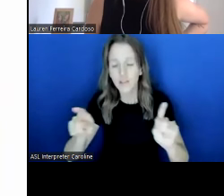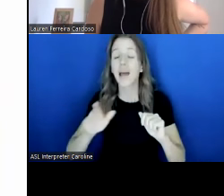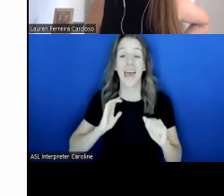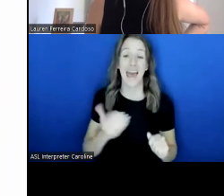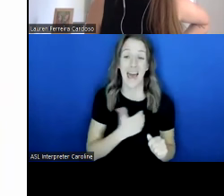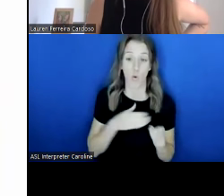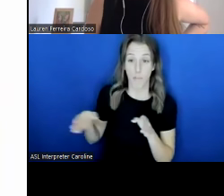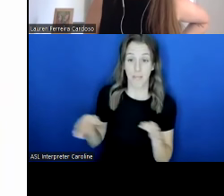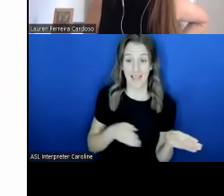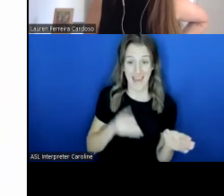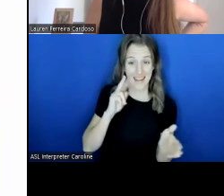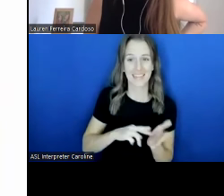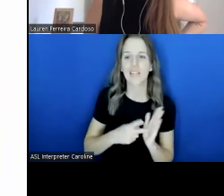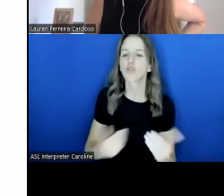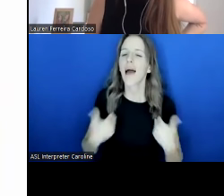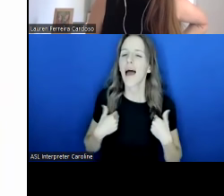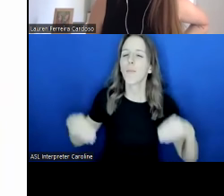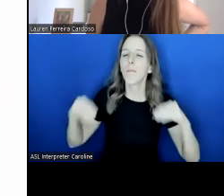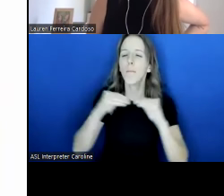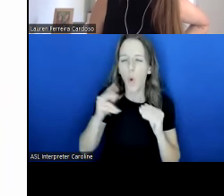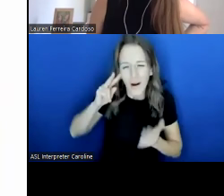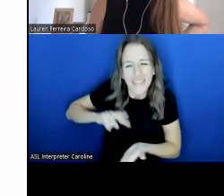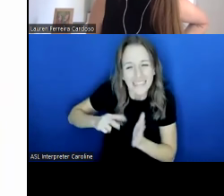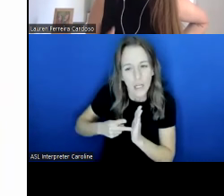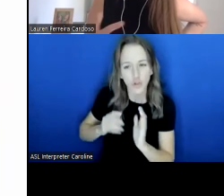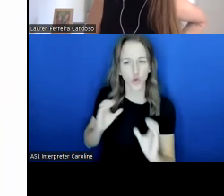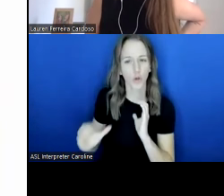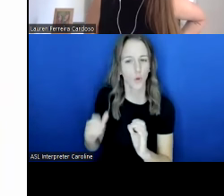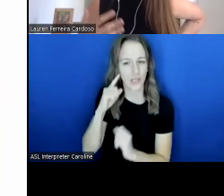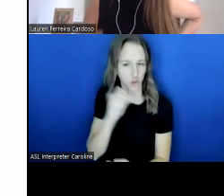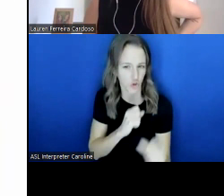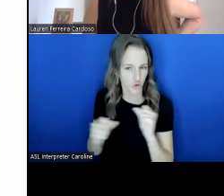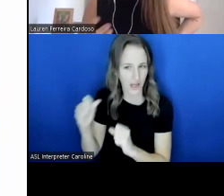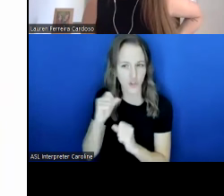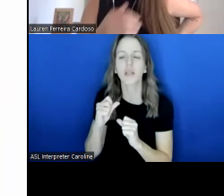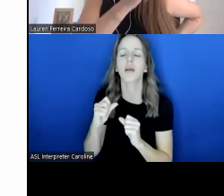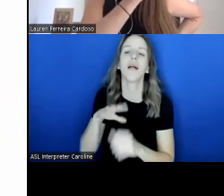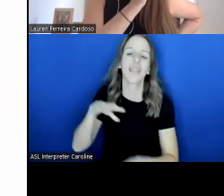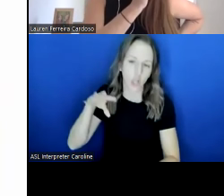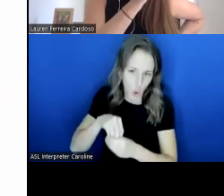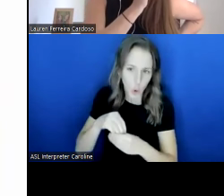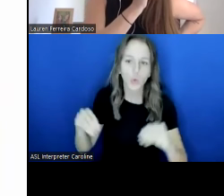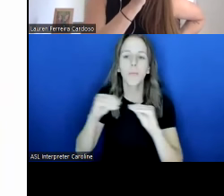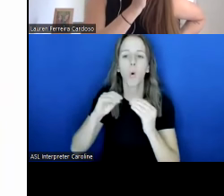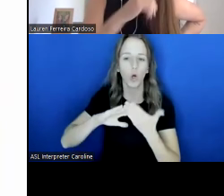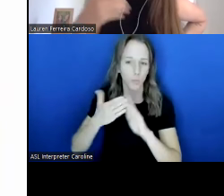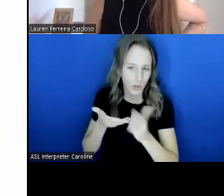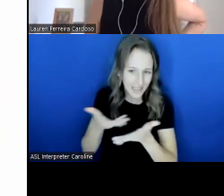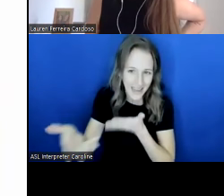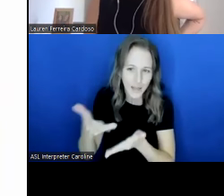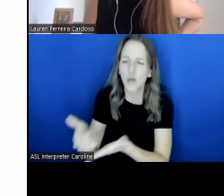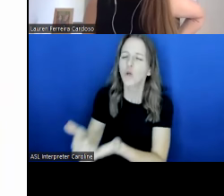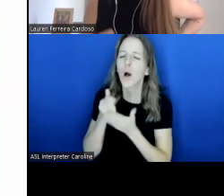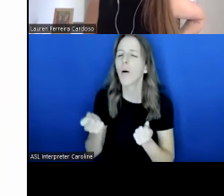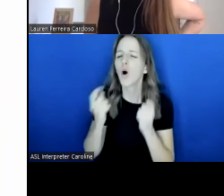a more deliberate and intentional communication strategy that has baked into it some more in community engagement to understand what is the